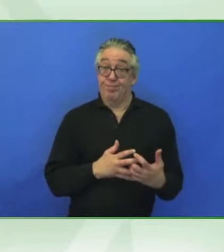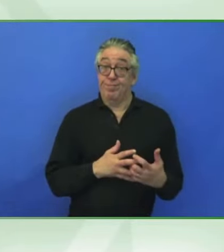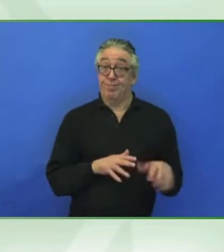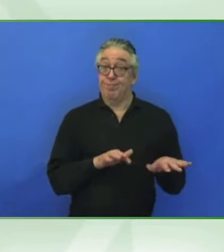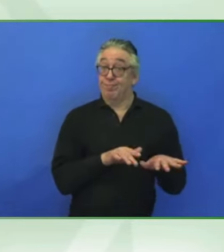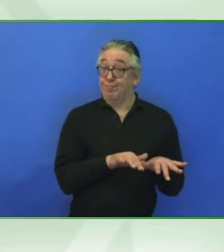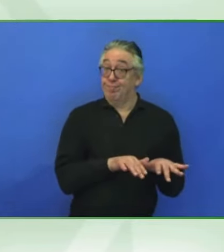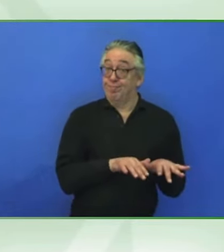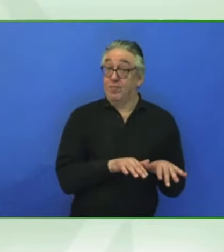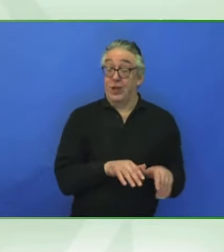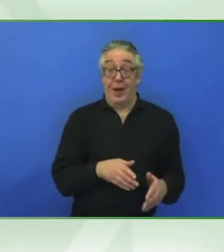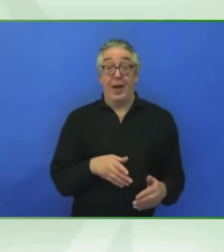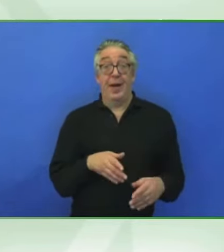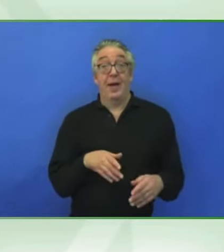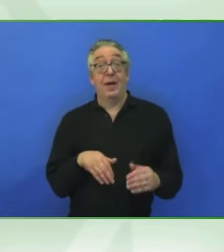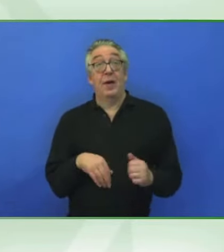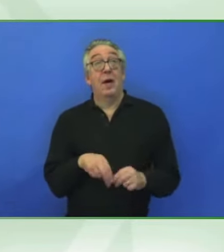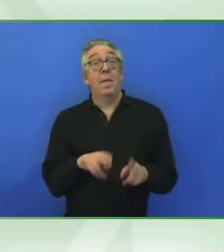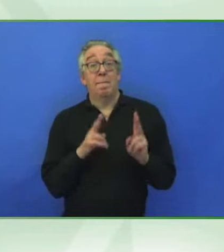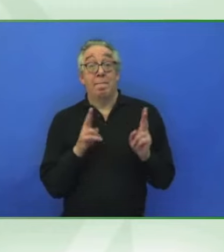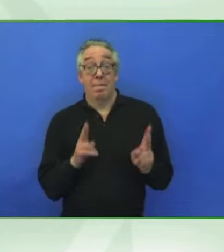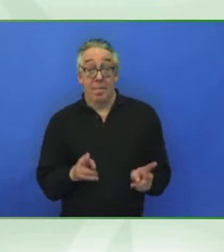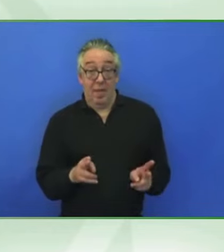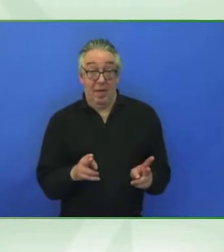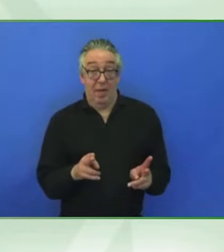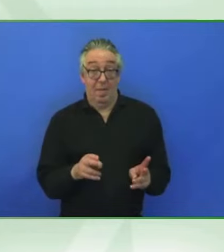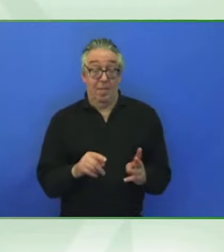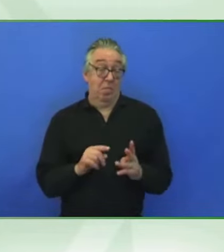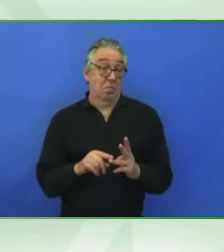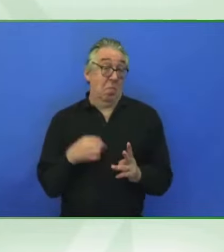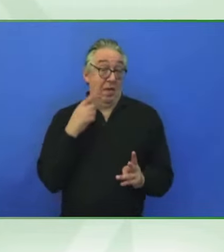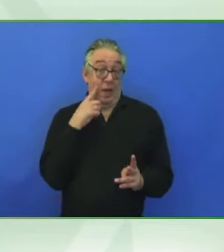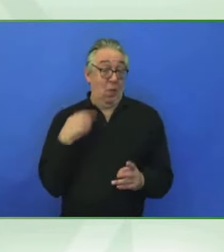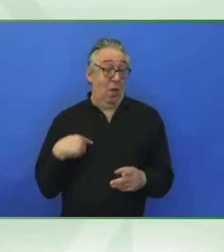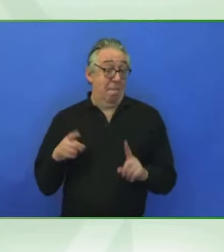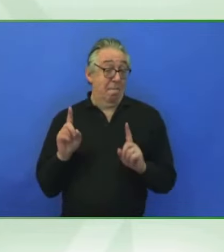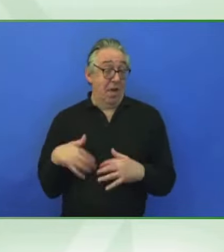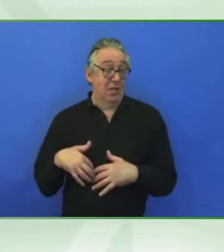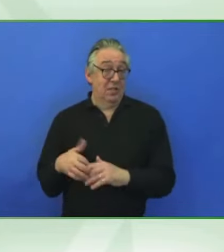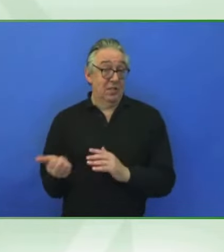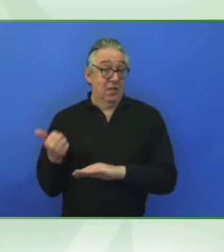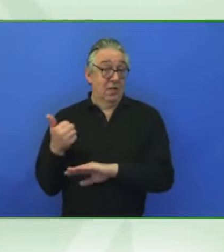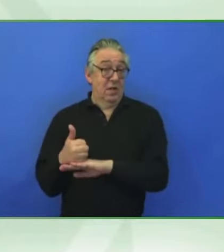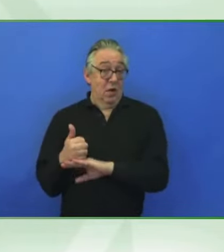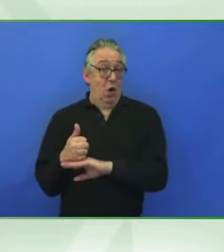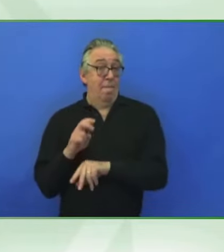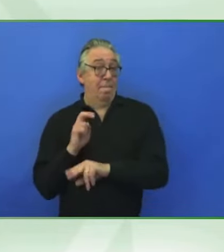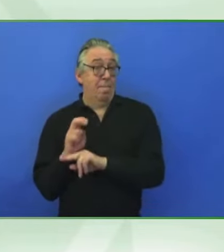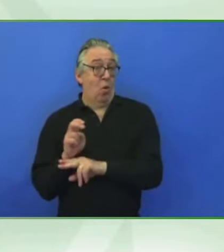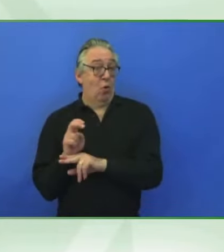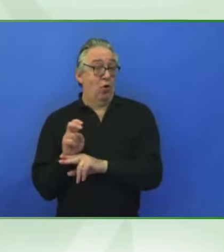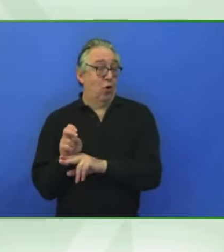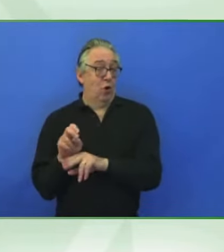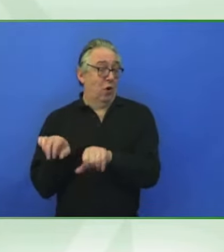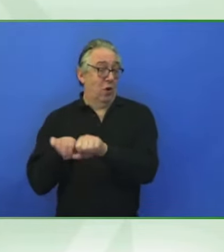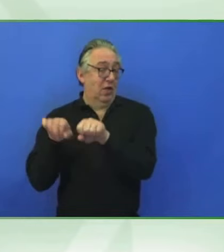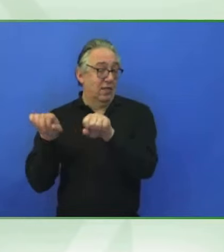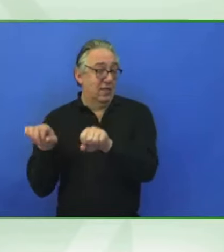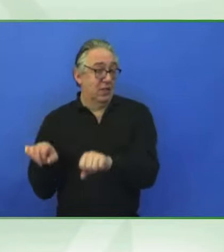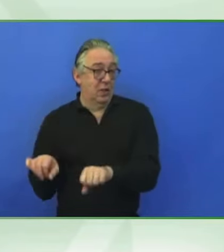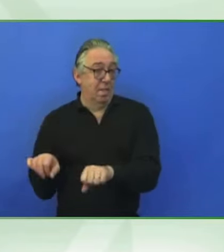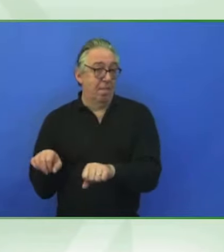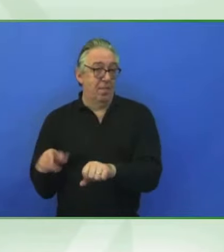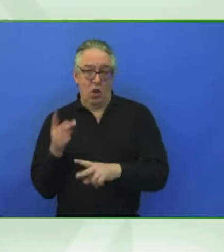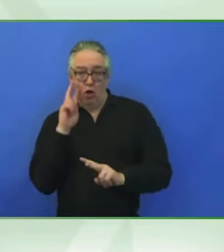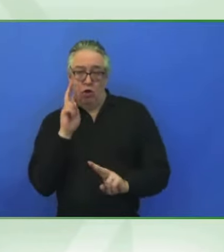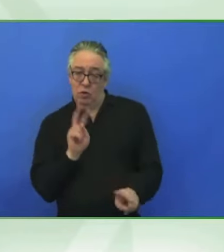creation of observatories that have teeth, that will work to recognize standards, because I think that that